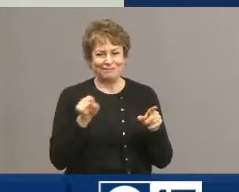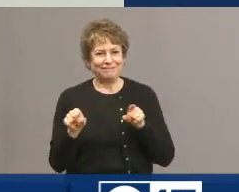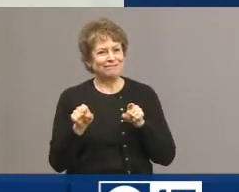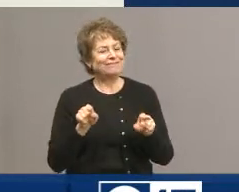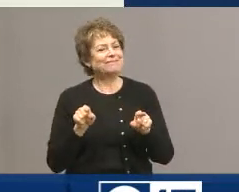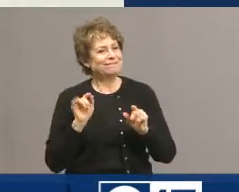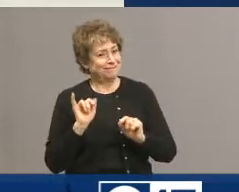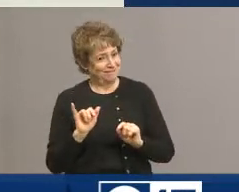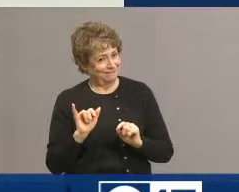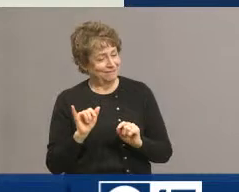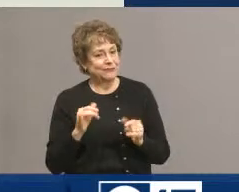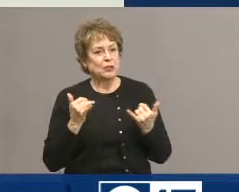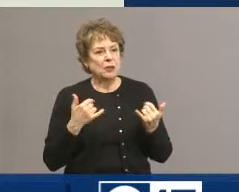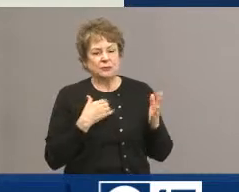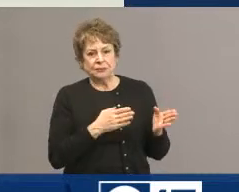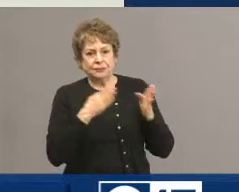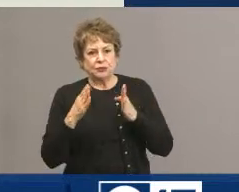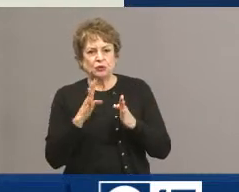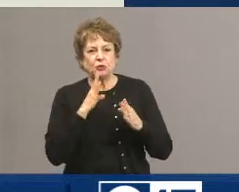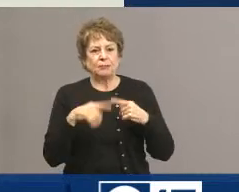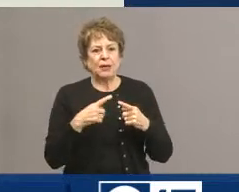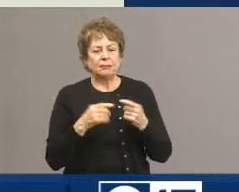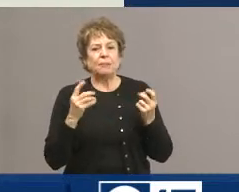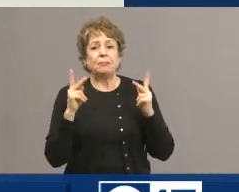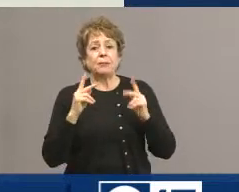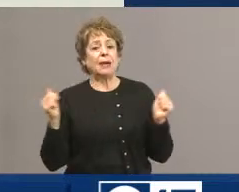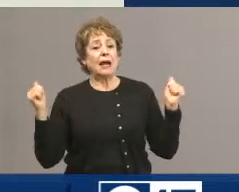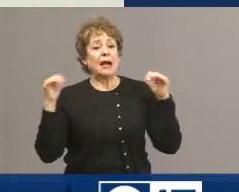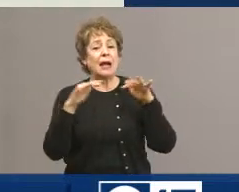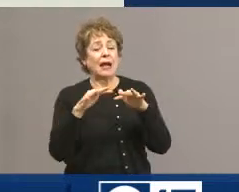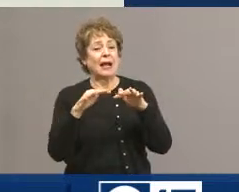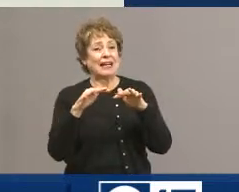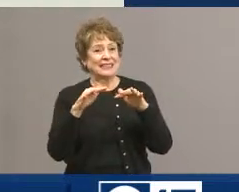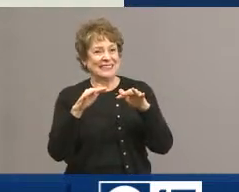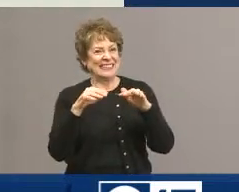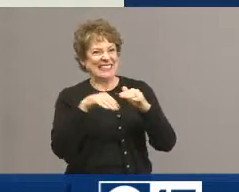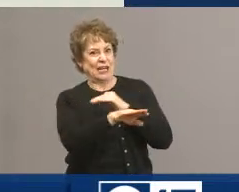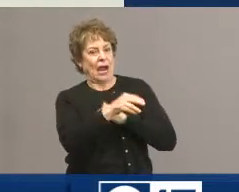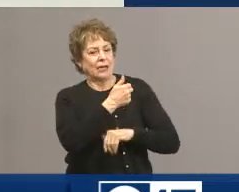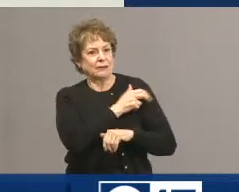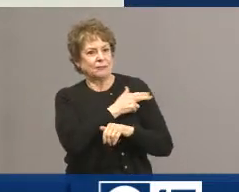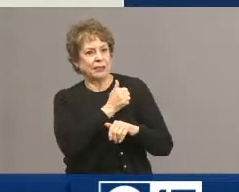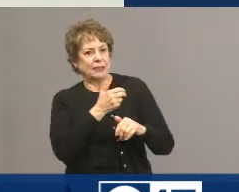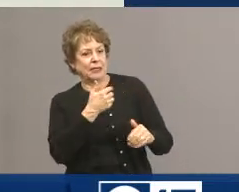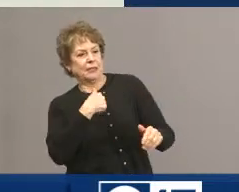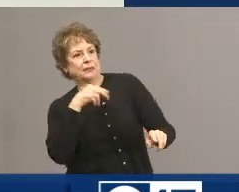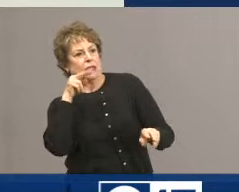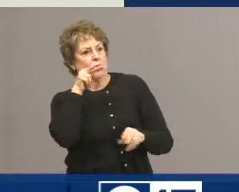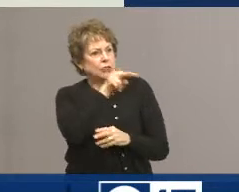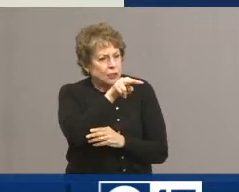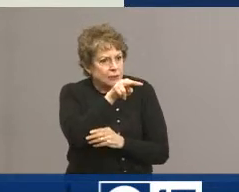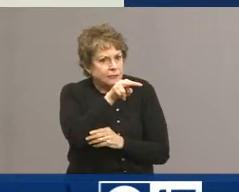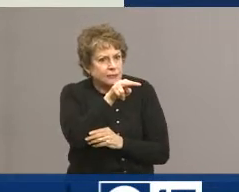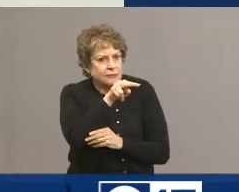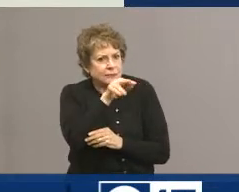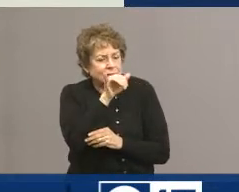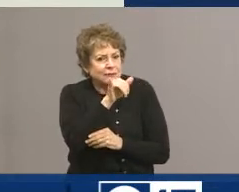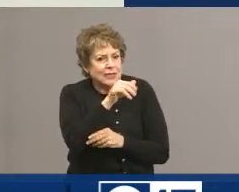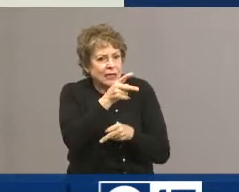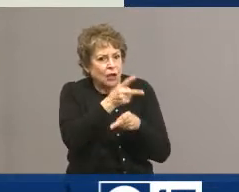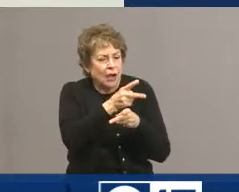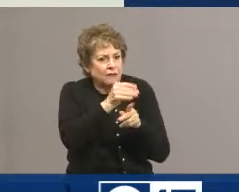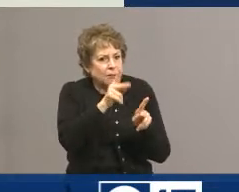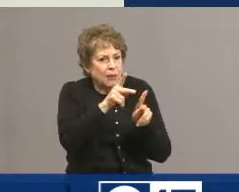this table about making sure that we care for folks that are in our most vulnerable category, and that's someone who